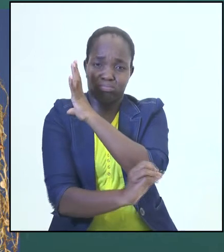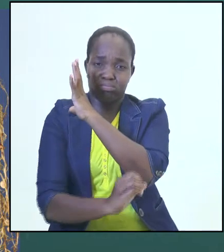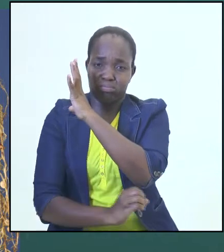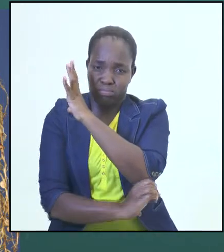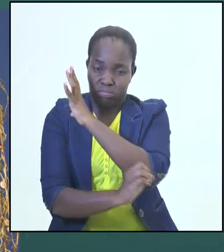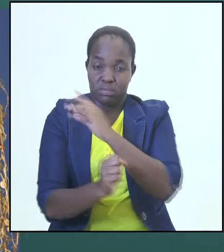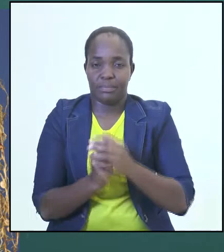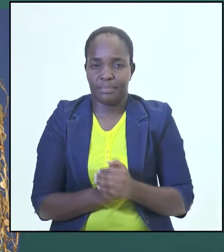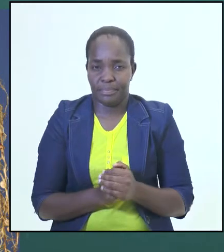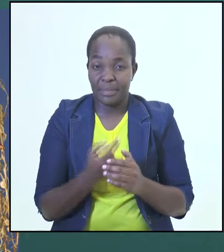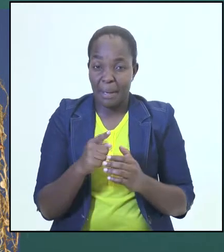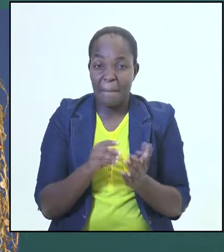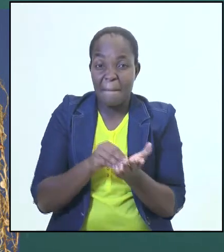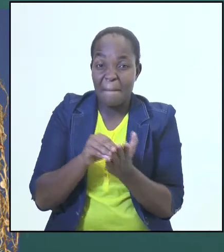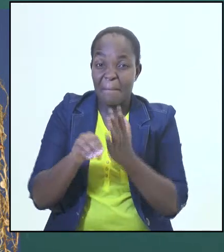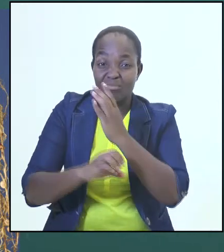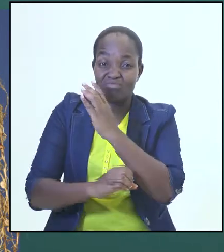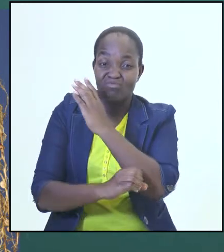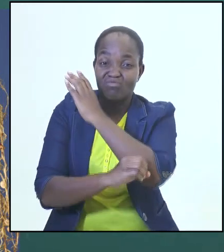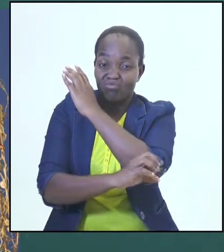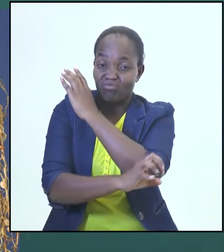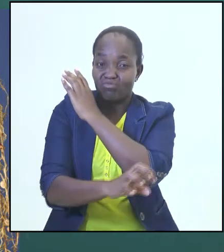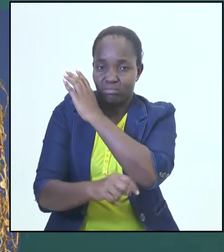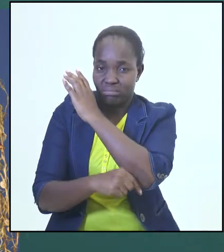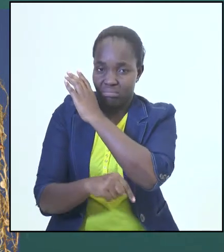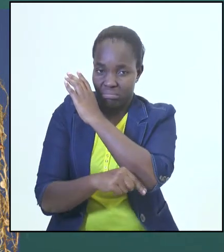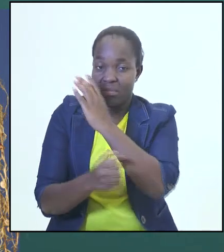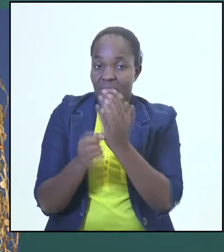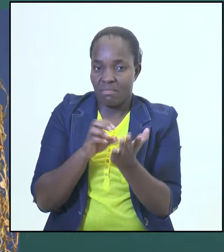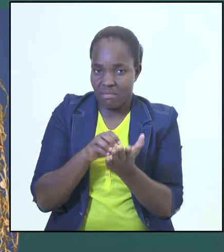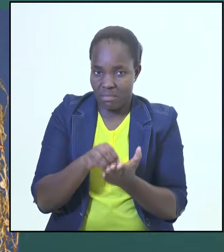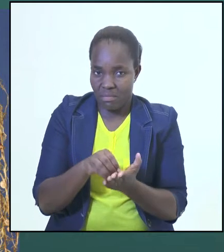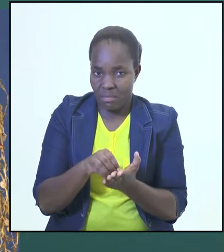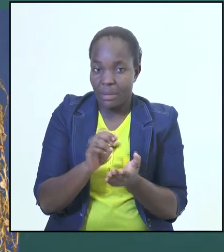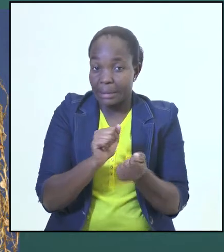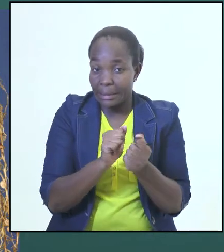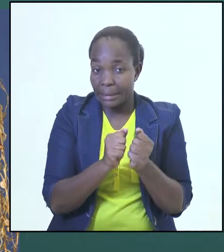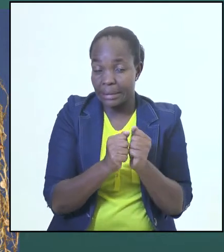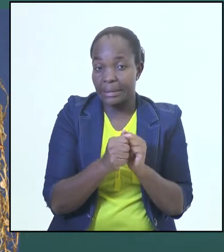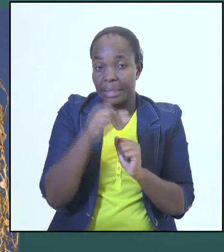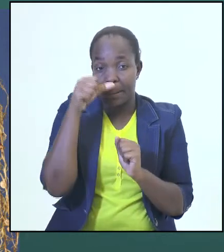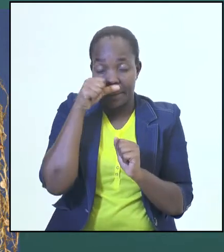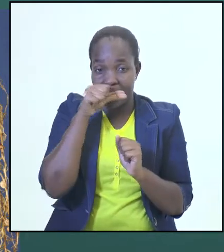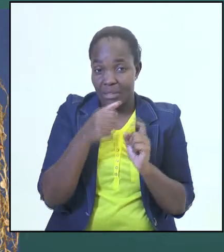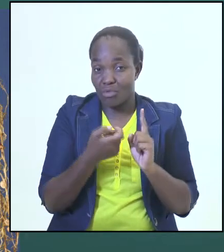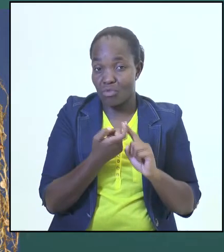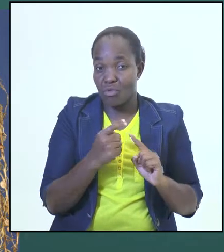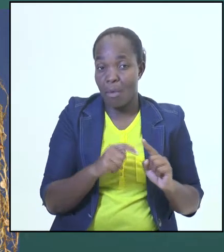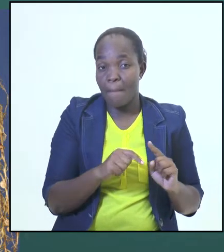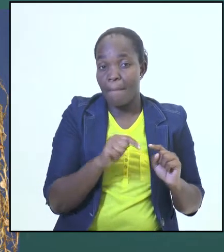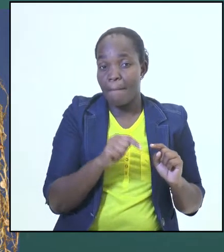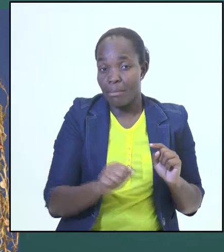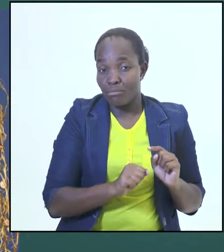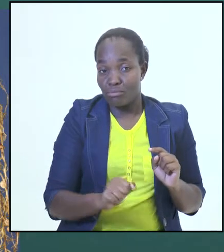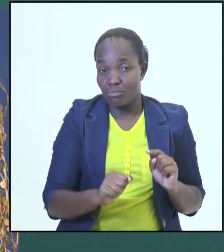nitrogen fixing bacteria. These nitrogen fixing bacteria can convert nitrogen gas in the soil into